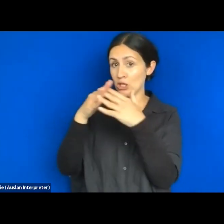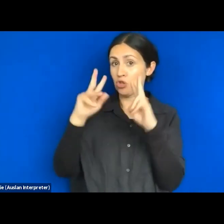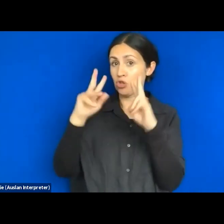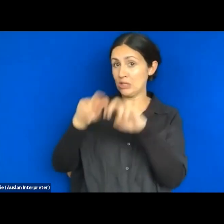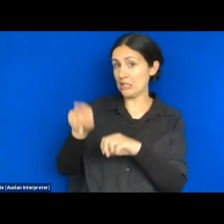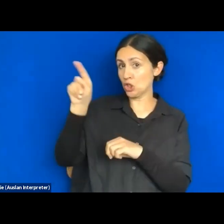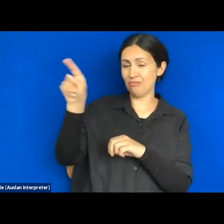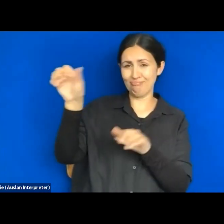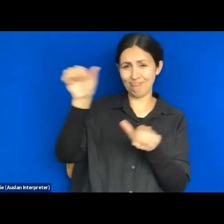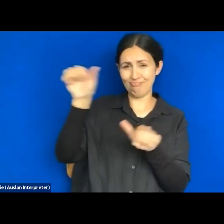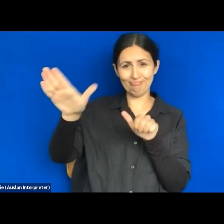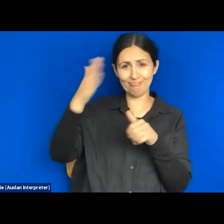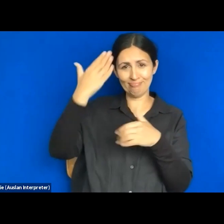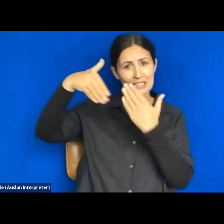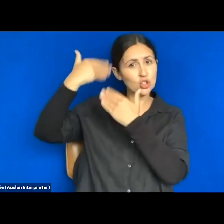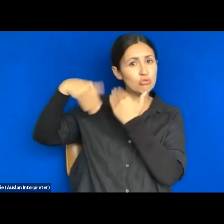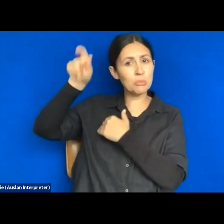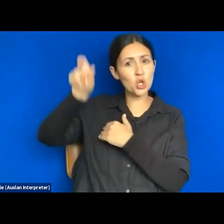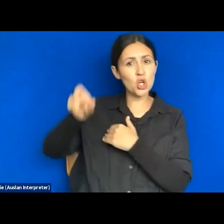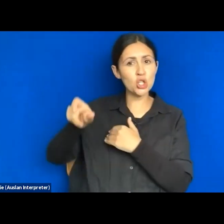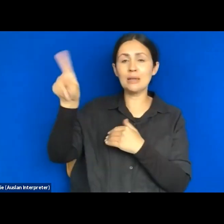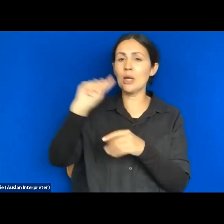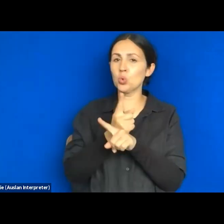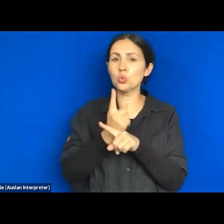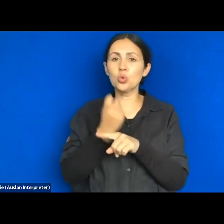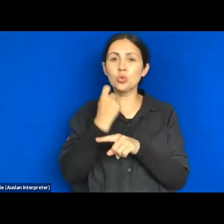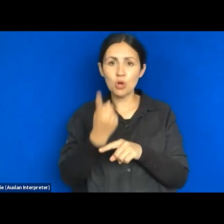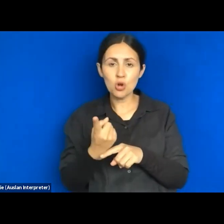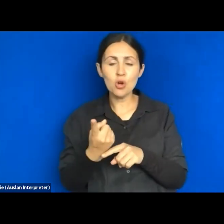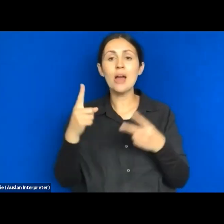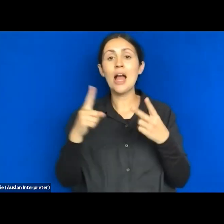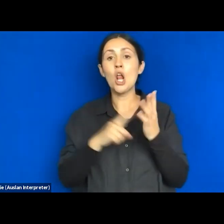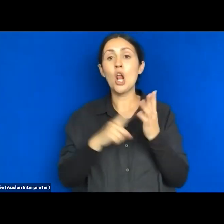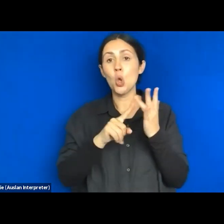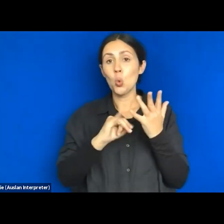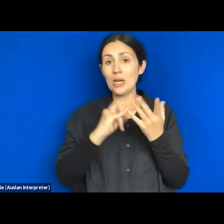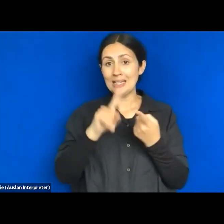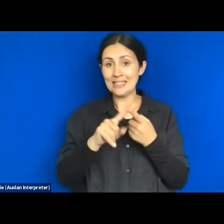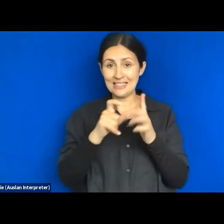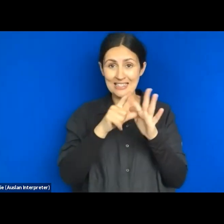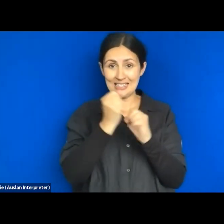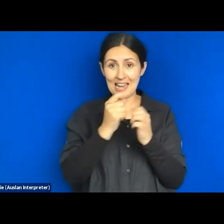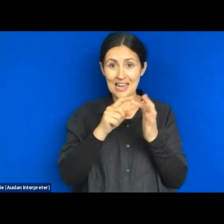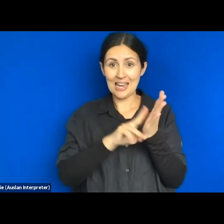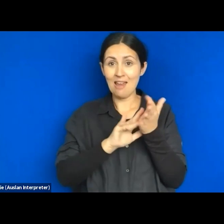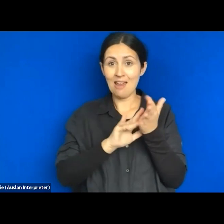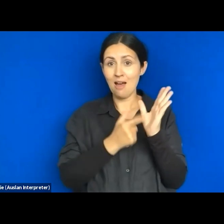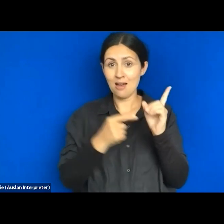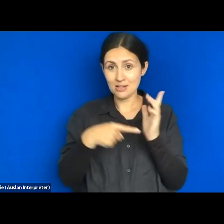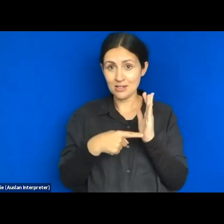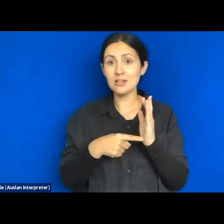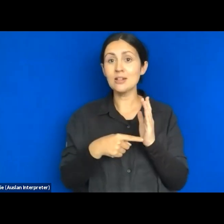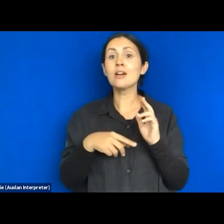renowned historian, will talk on that, as well as Louisa Degenhardt. And on Friday, and session 3, we'll